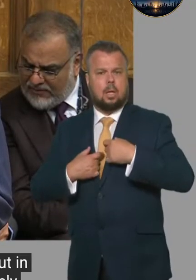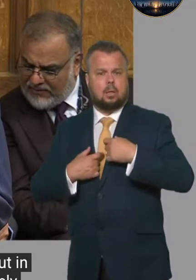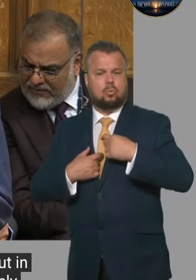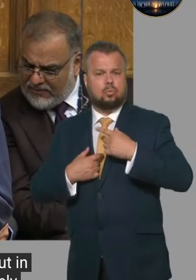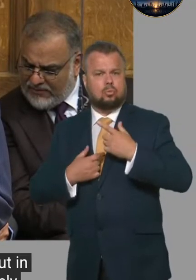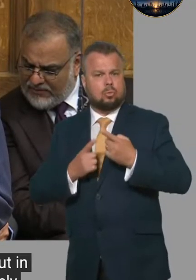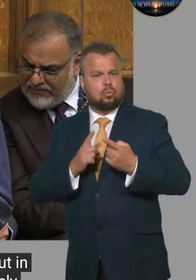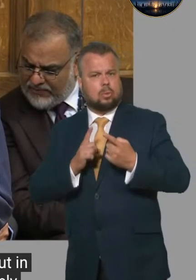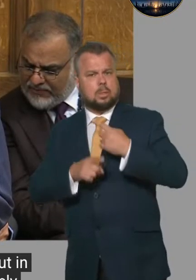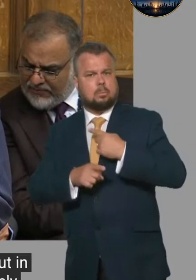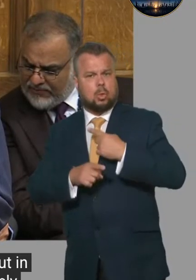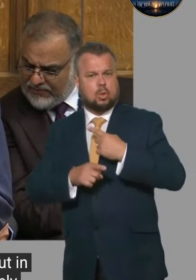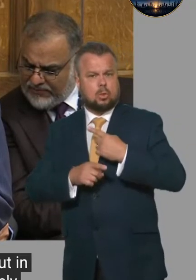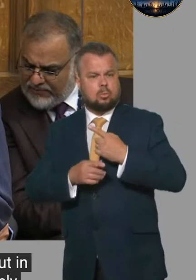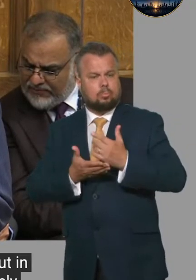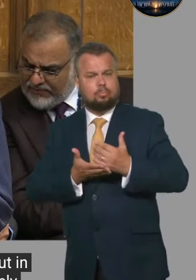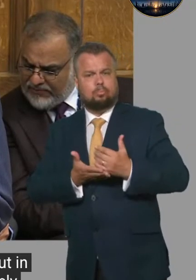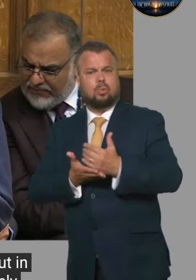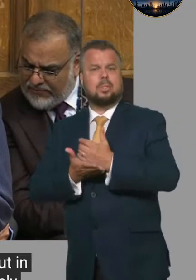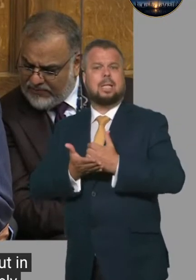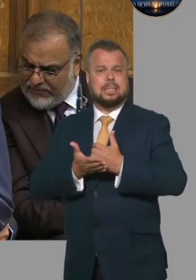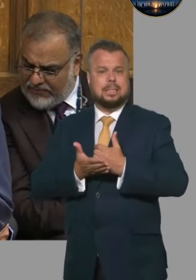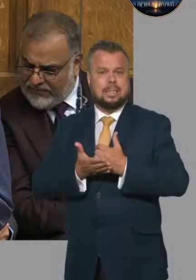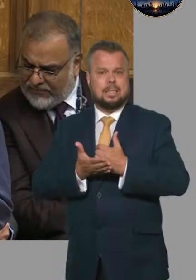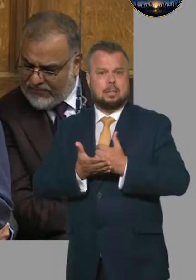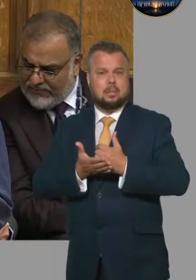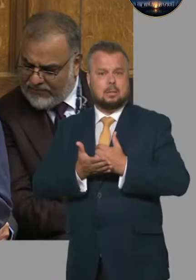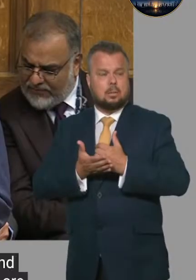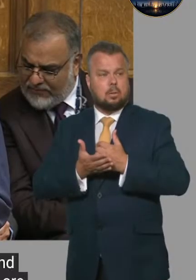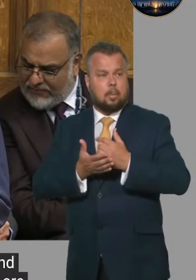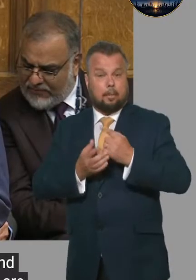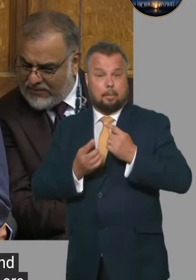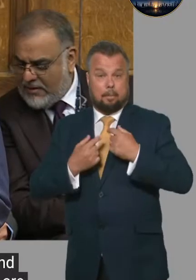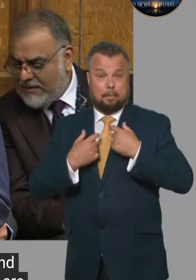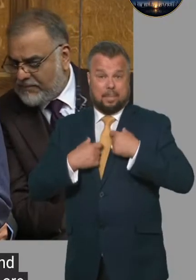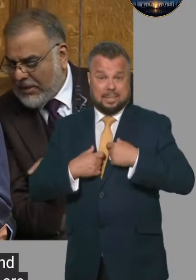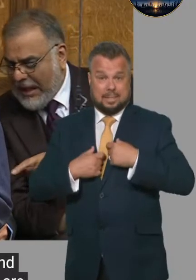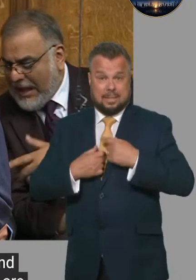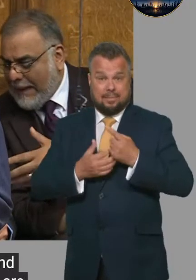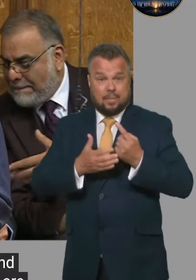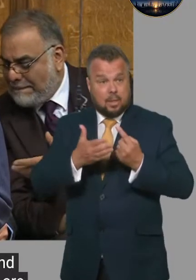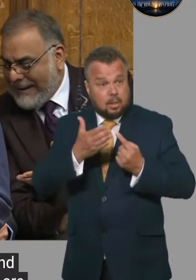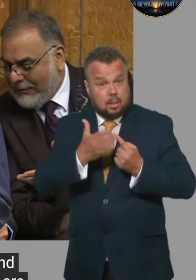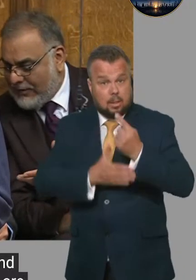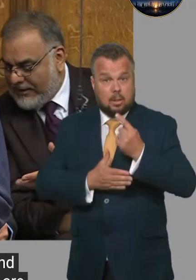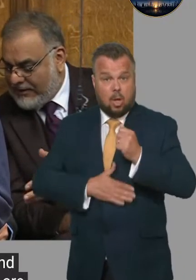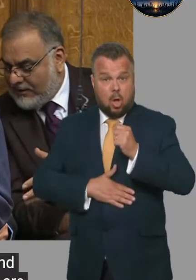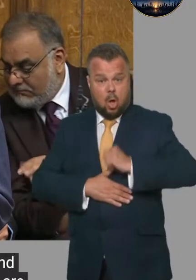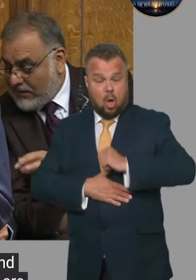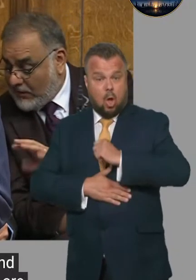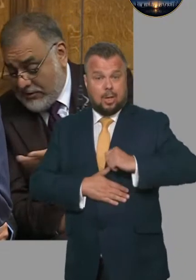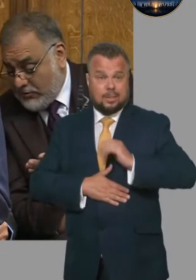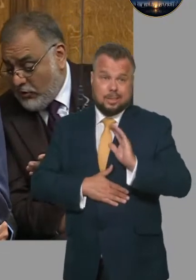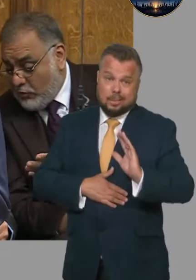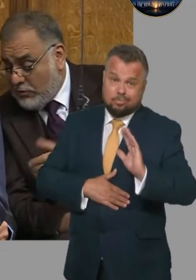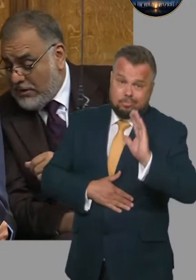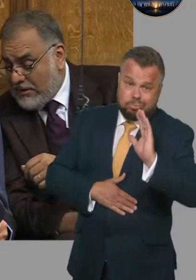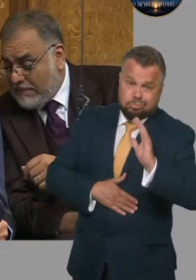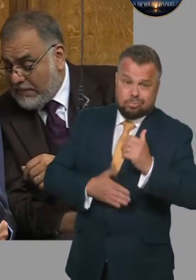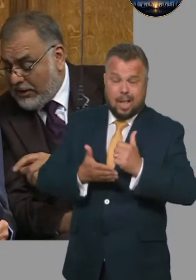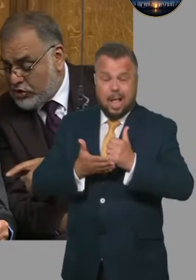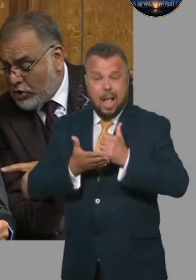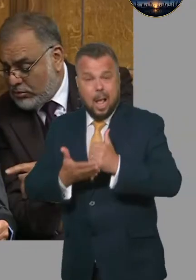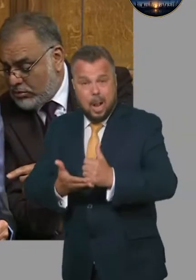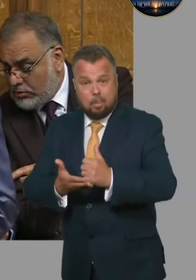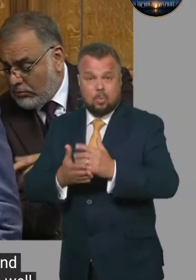seeking guidance in churches and through Christian groups, as well as through faith-based groups. So it was important to have people